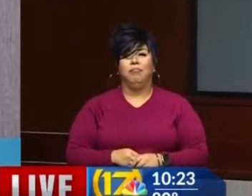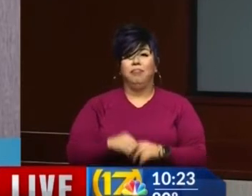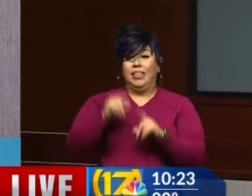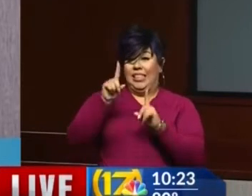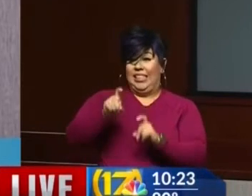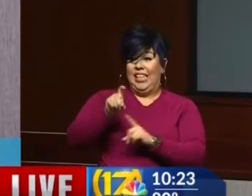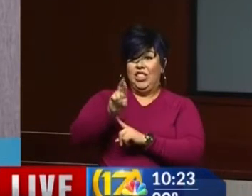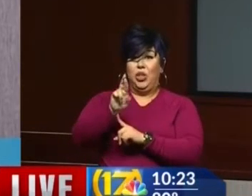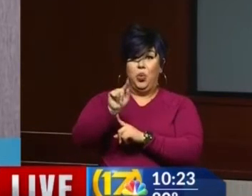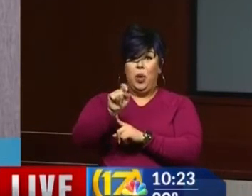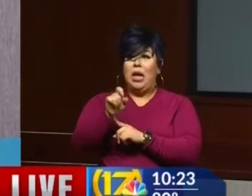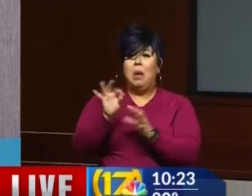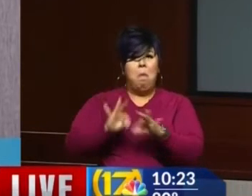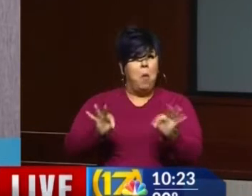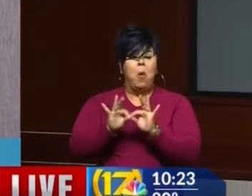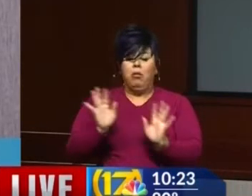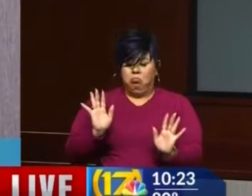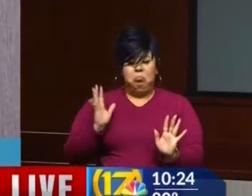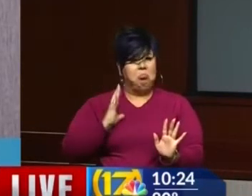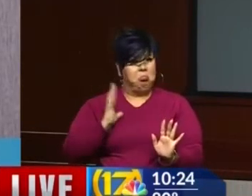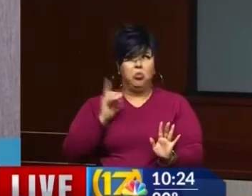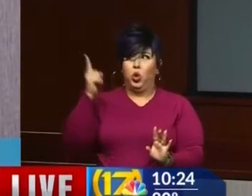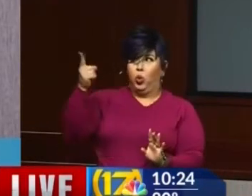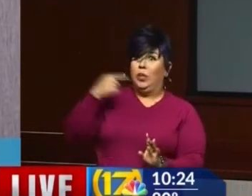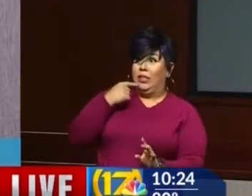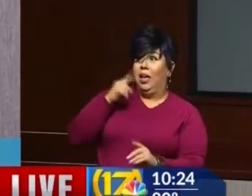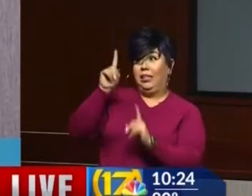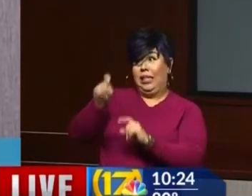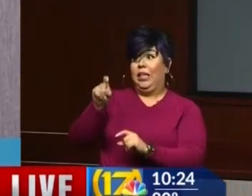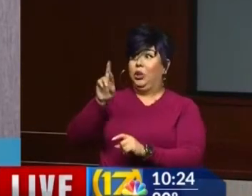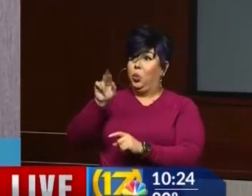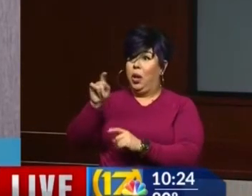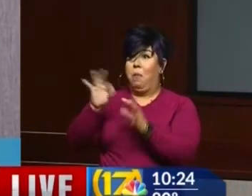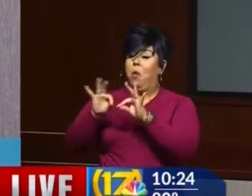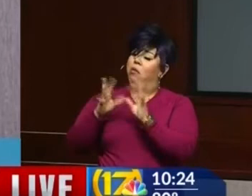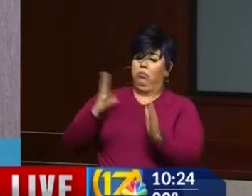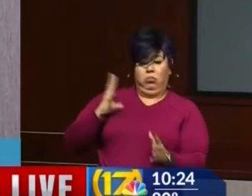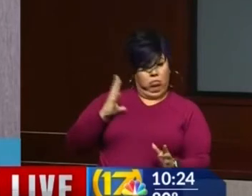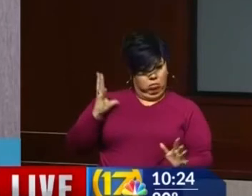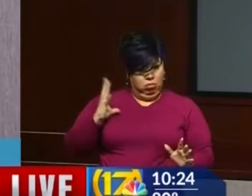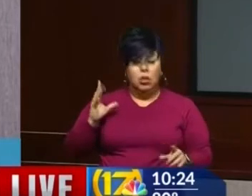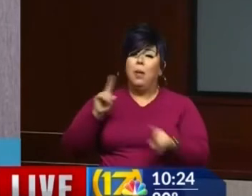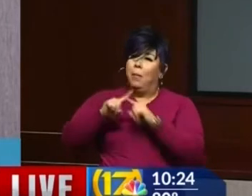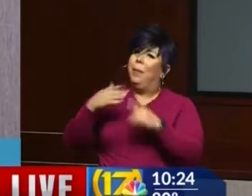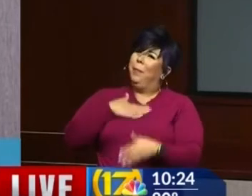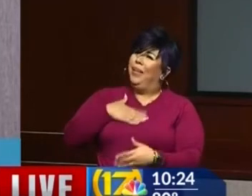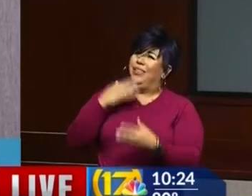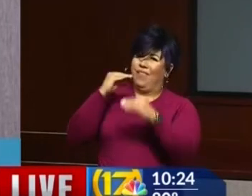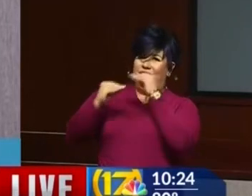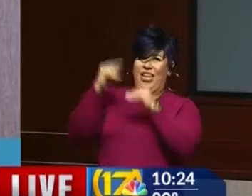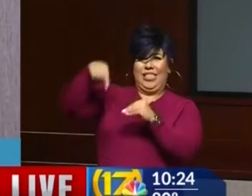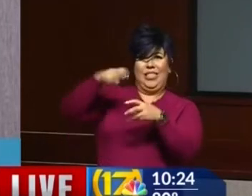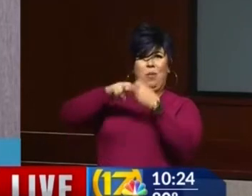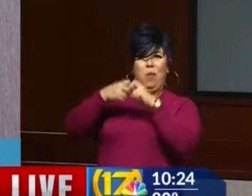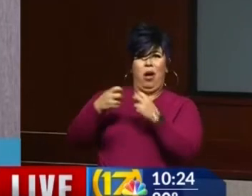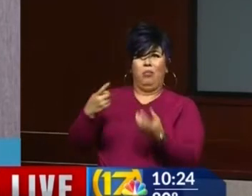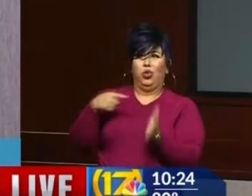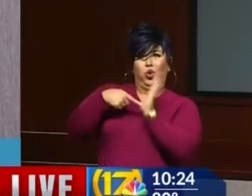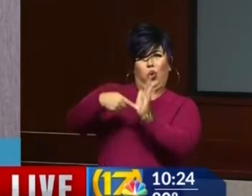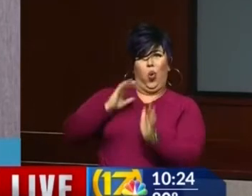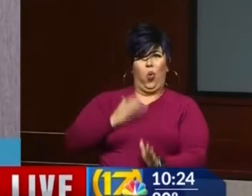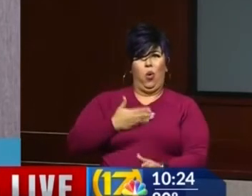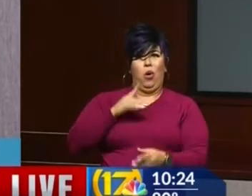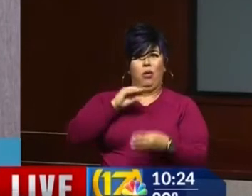rates are important, Governor. You have stated that. That is part of your blueprint. Please intervene and fix this problem so